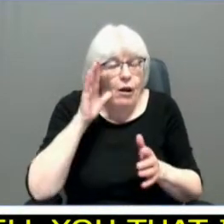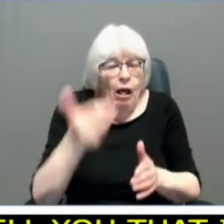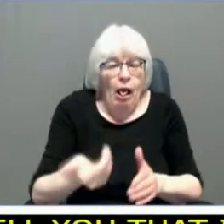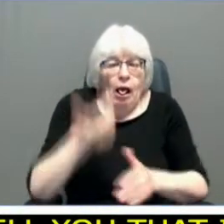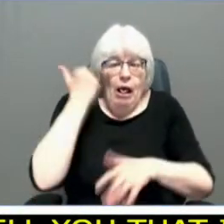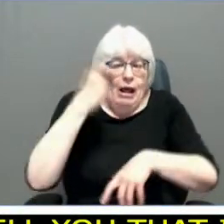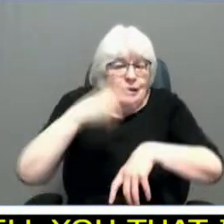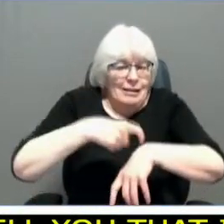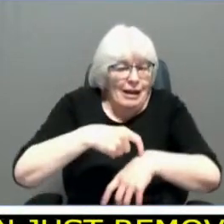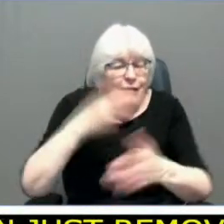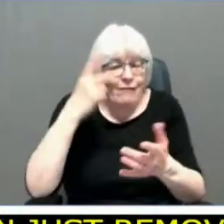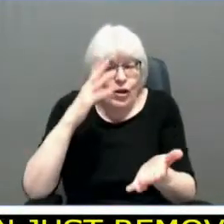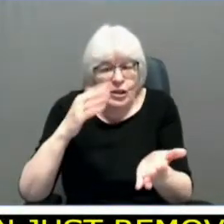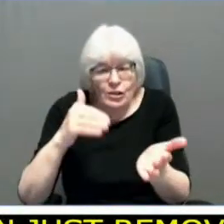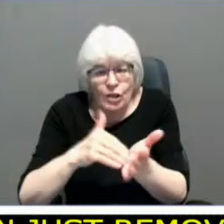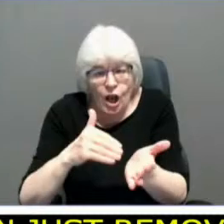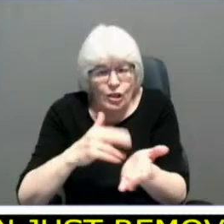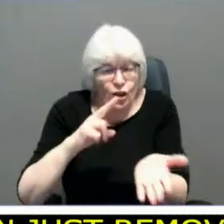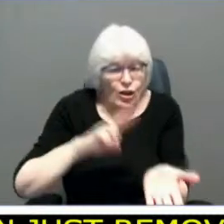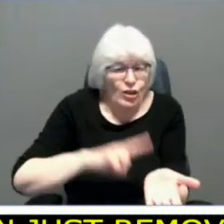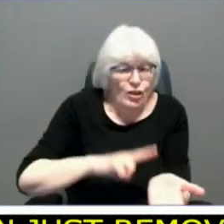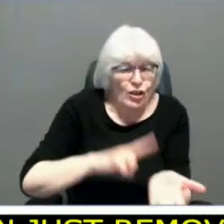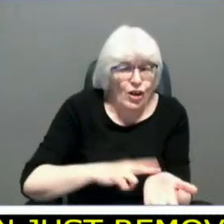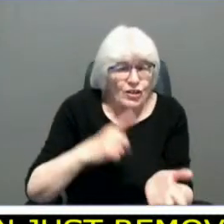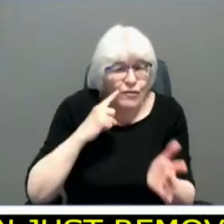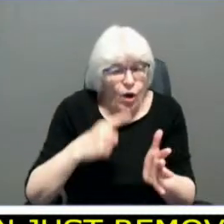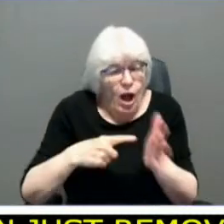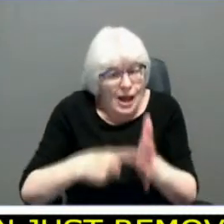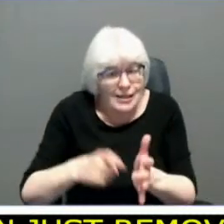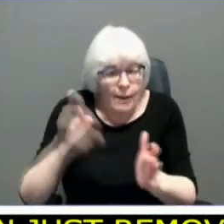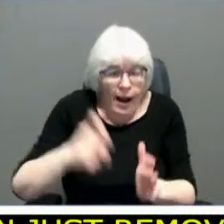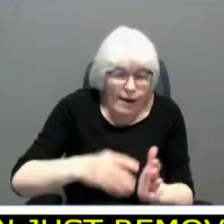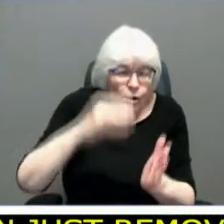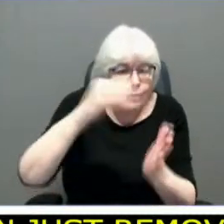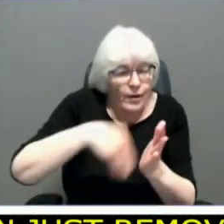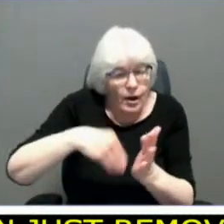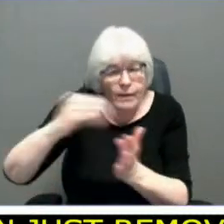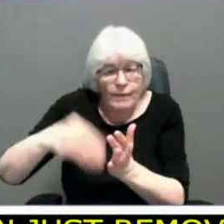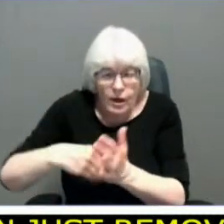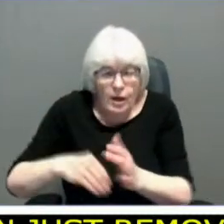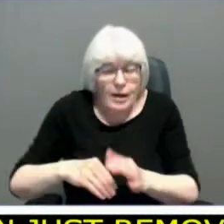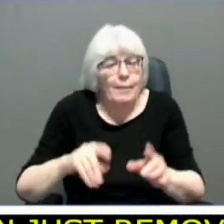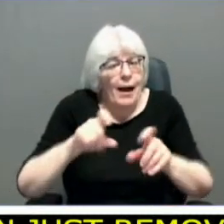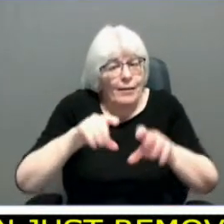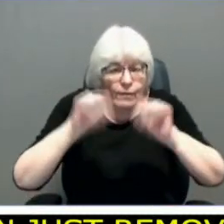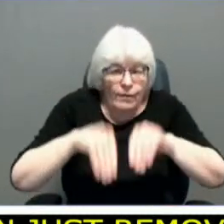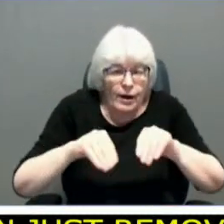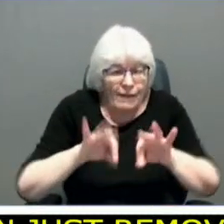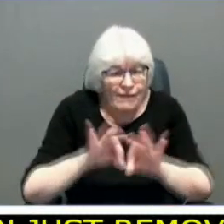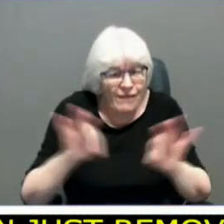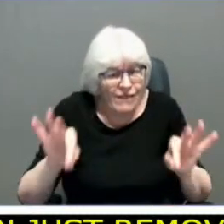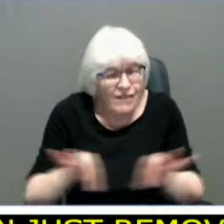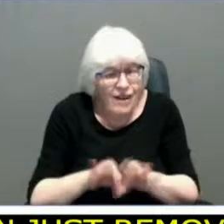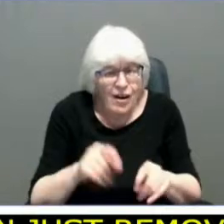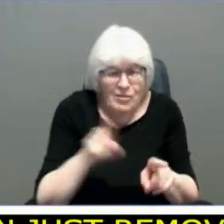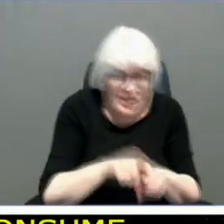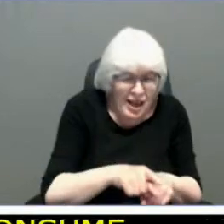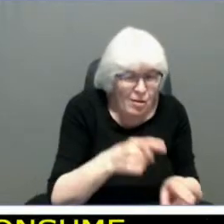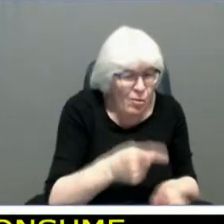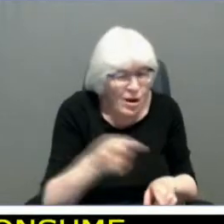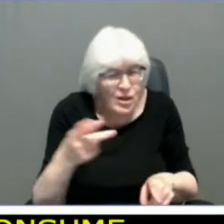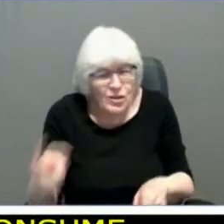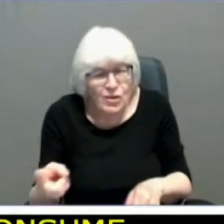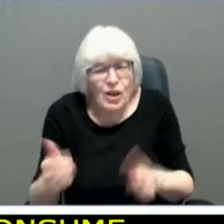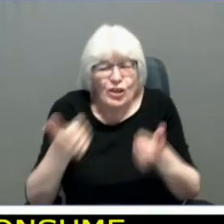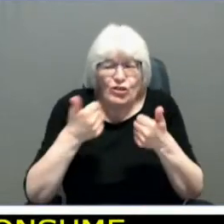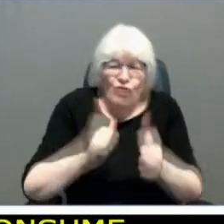Things like duplicate forms, the purposes behind doctor's notes. These would be a couple of